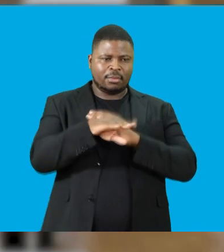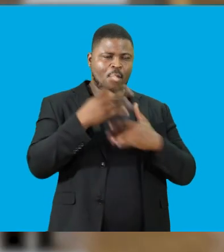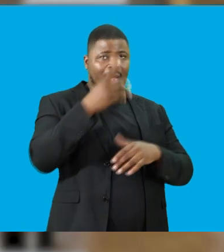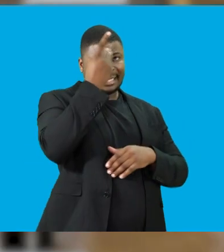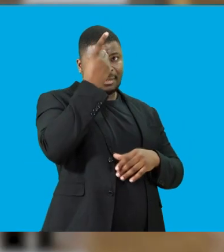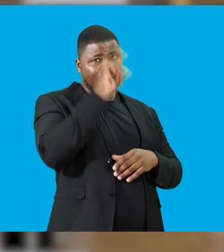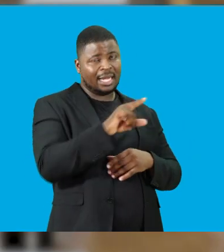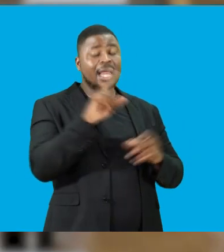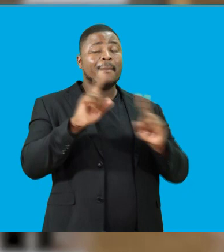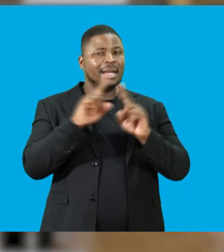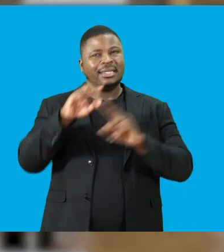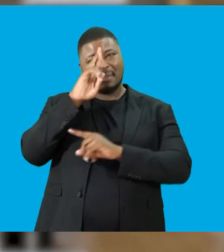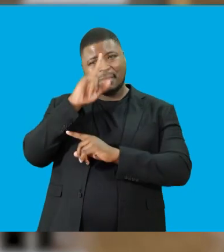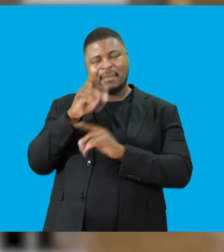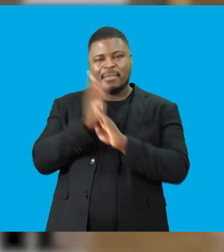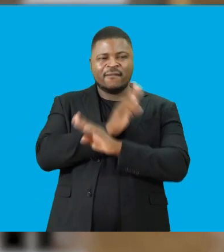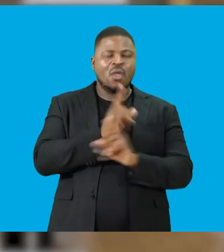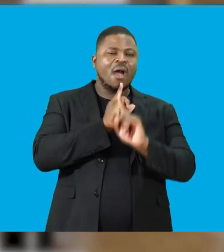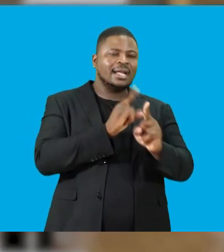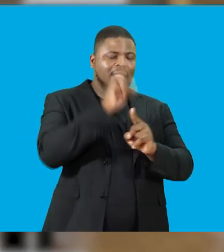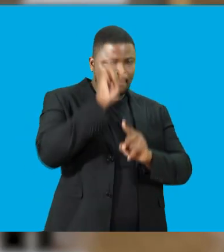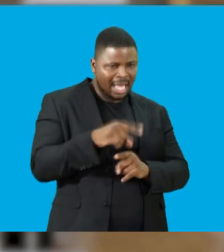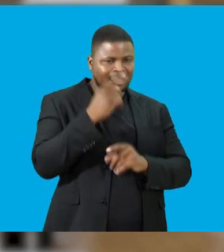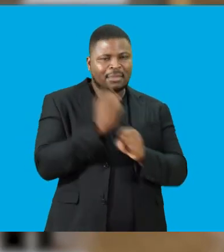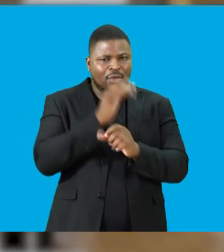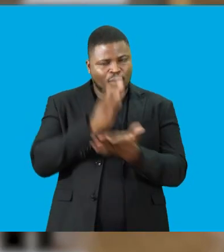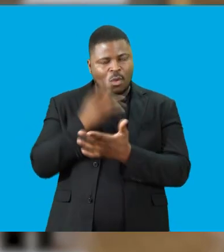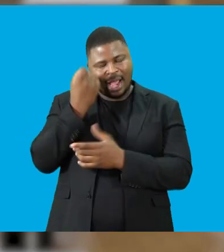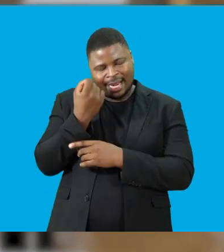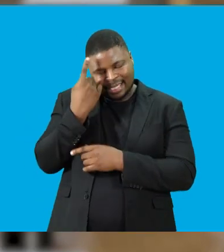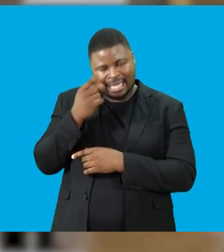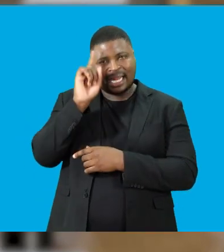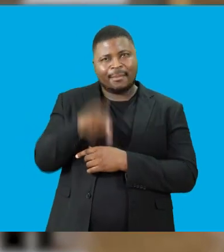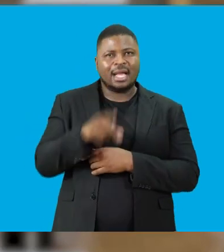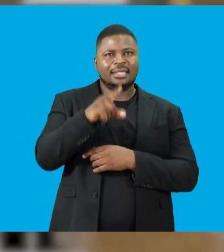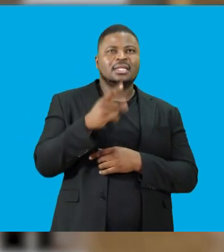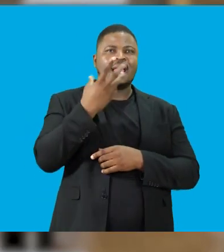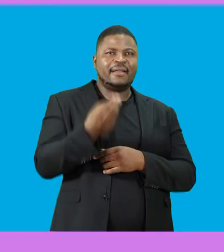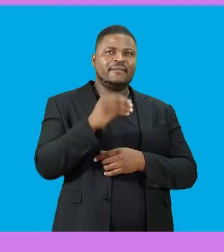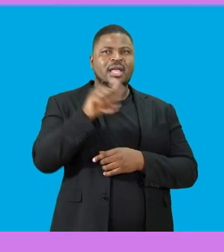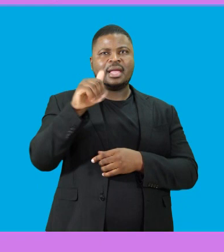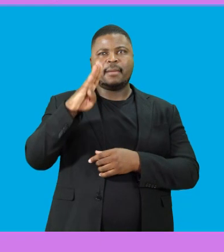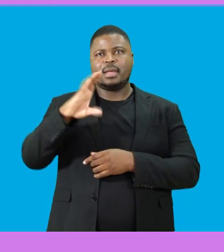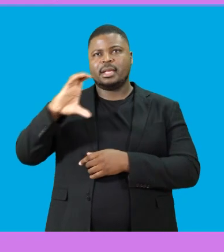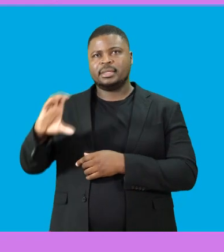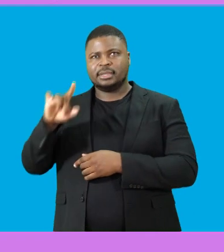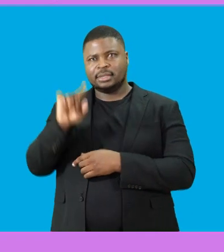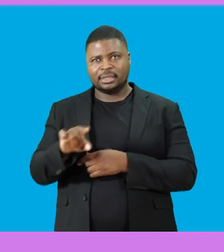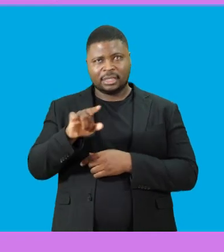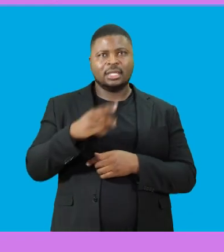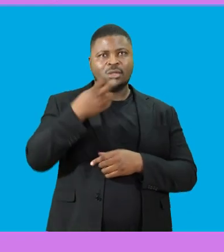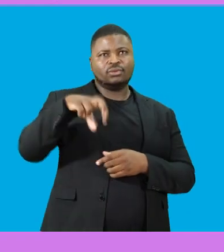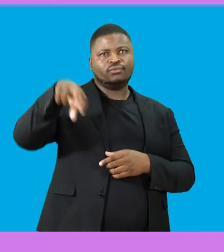or before you start answering question, you need to read and analyze whatever financial document that you've been given. So we have ABC